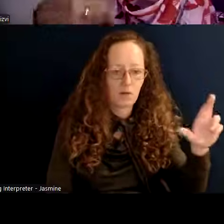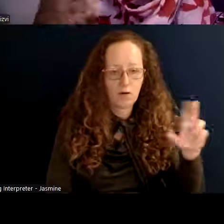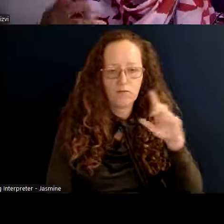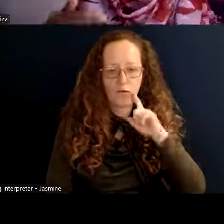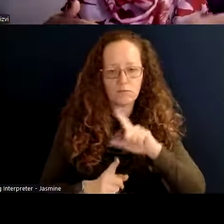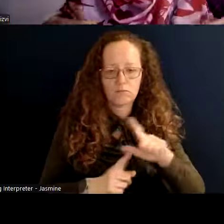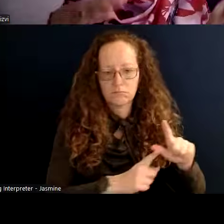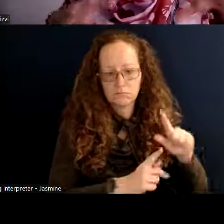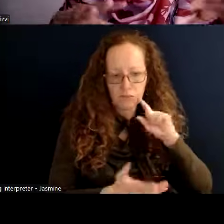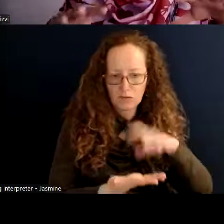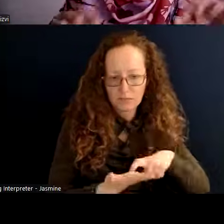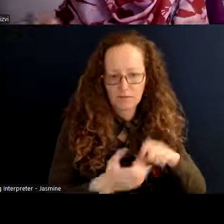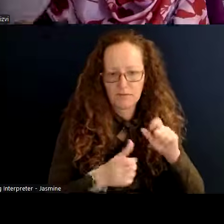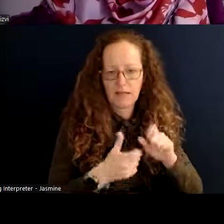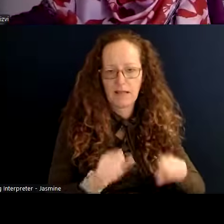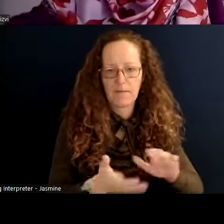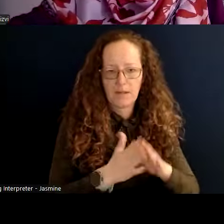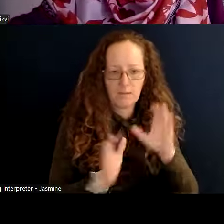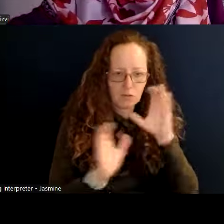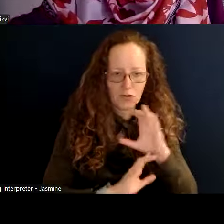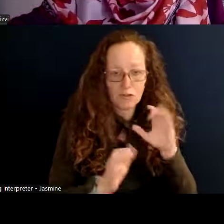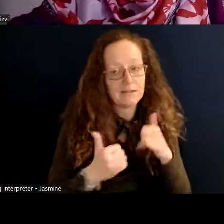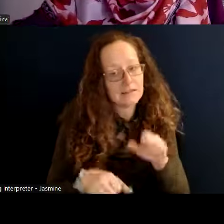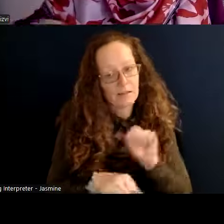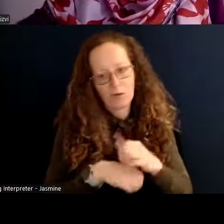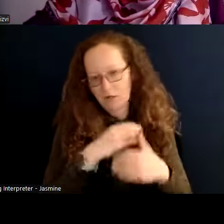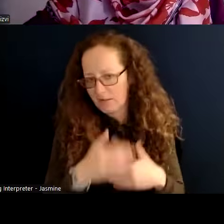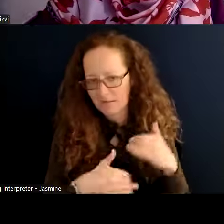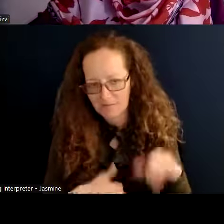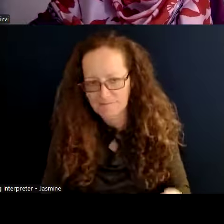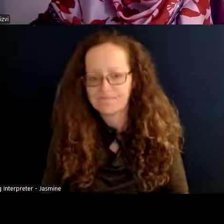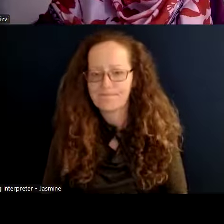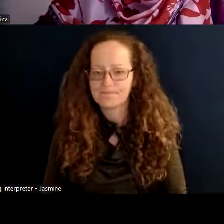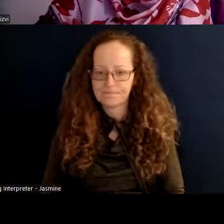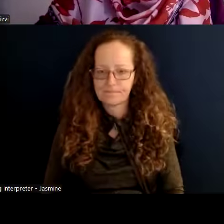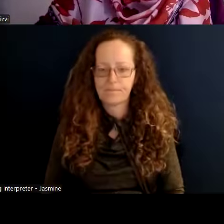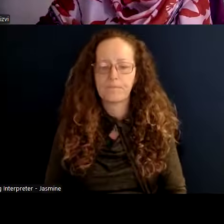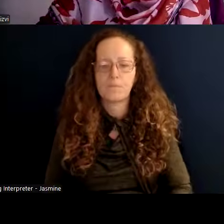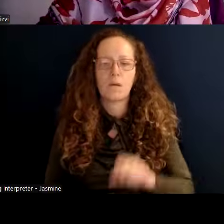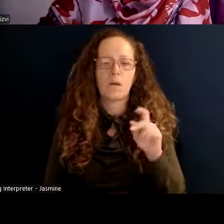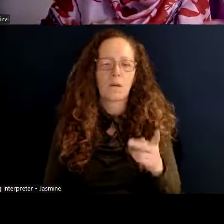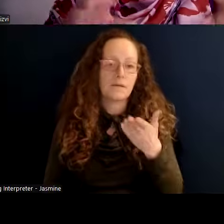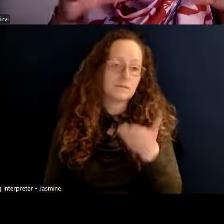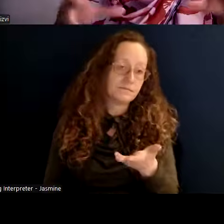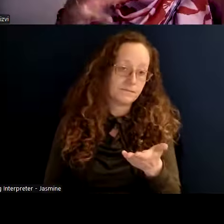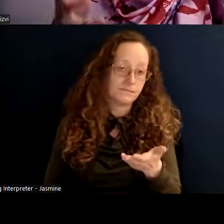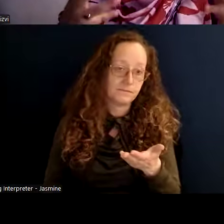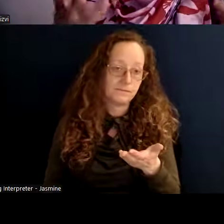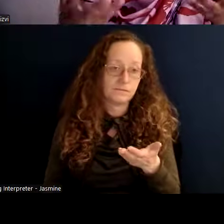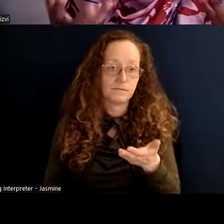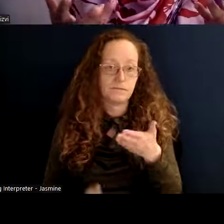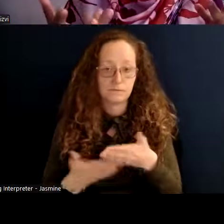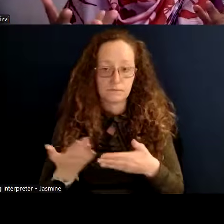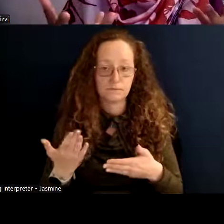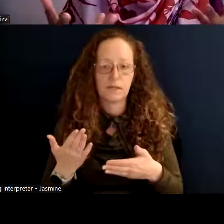it was something that could be searchable. That's still a work in progress. We're still working through that. Okay, so here are some of these